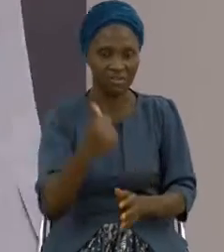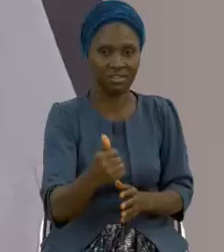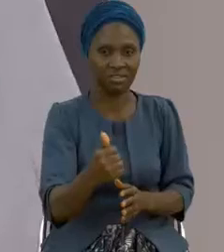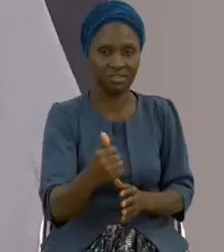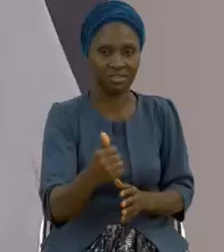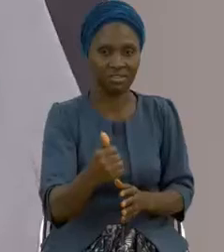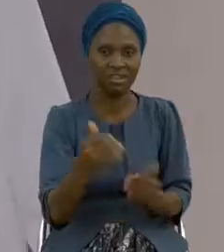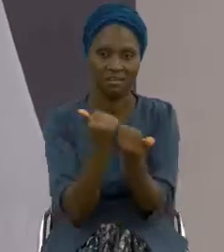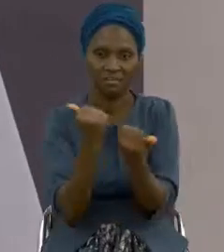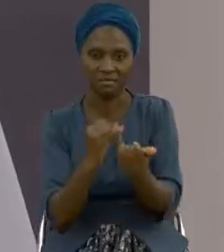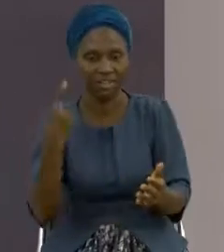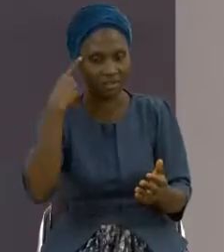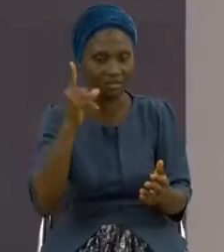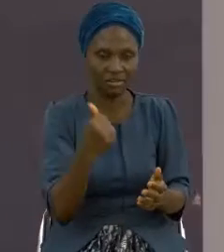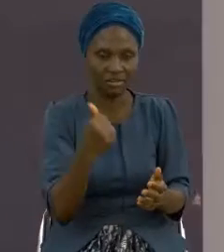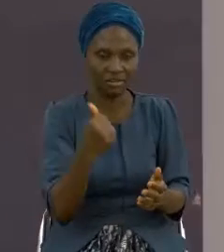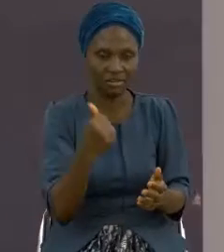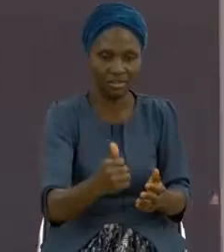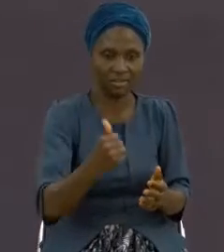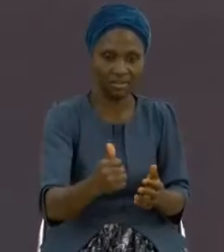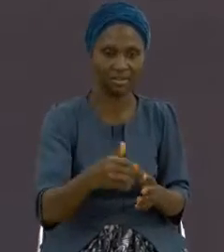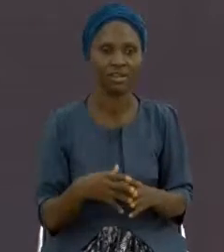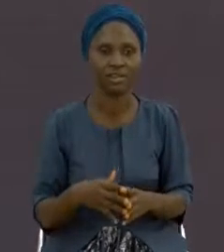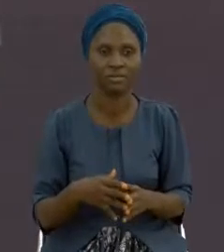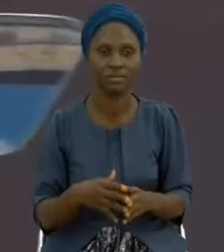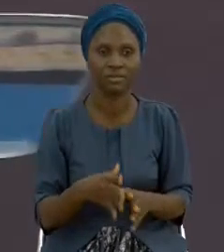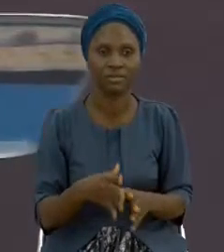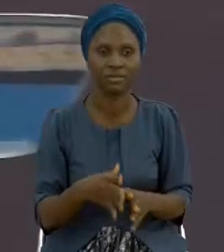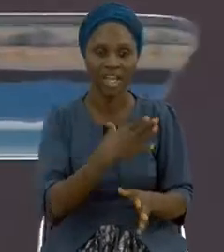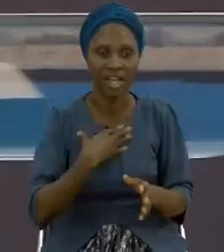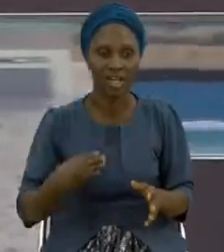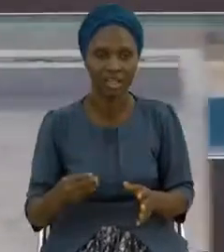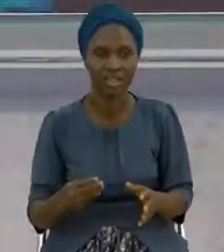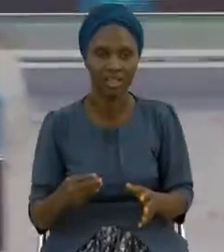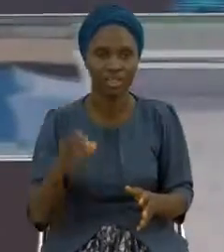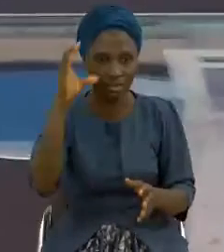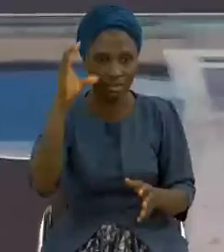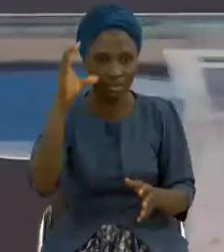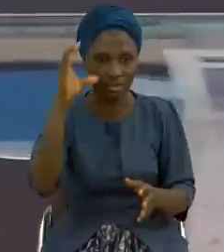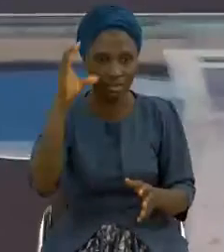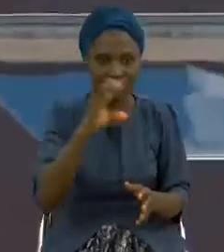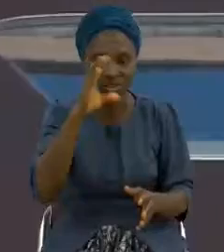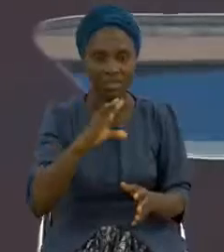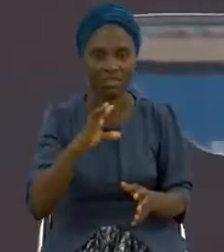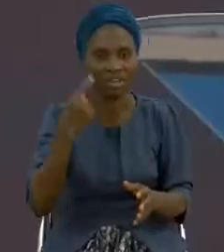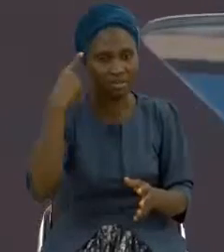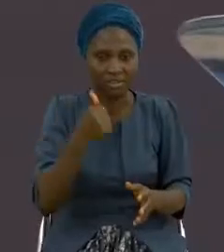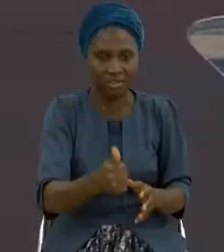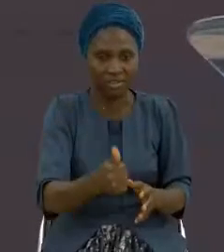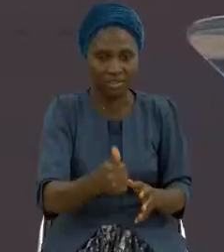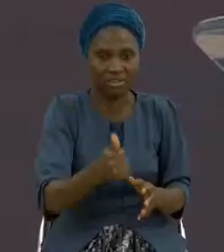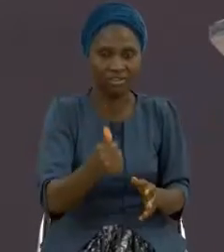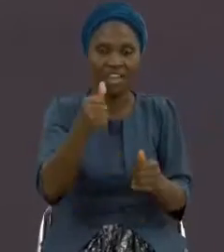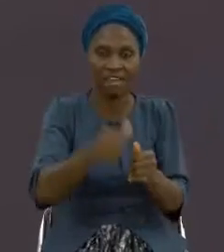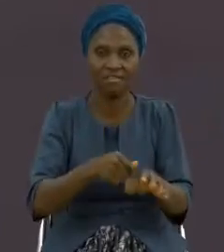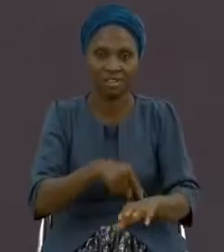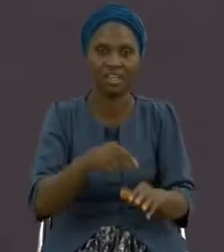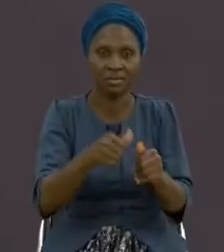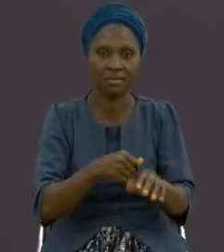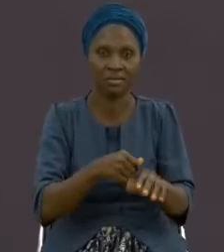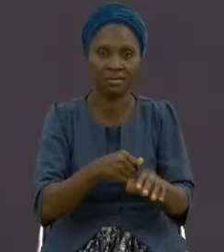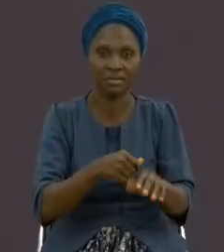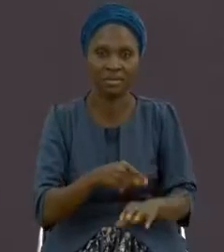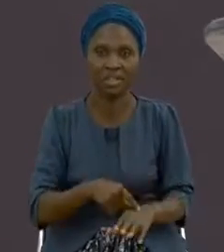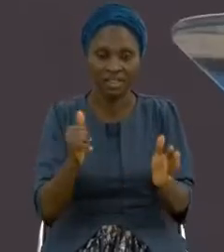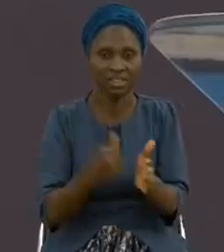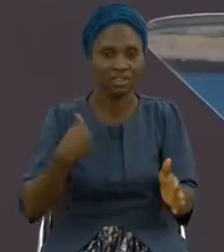and pursuing self every time that we don't think about the good of that